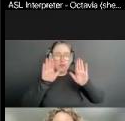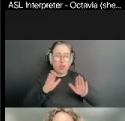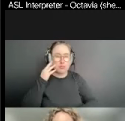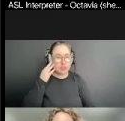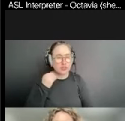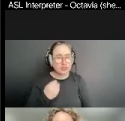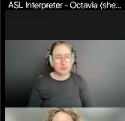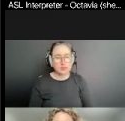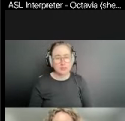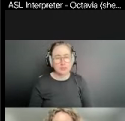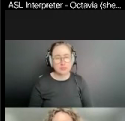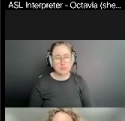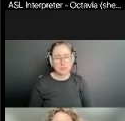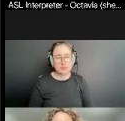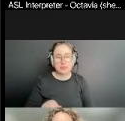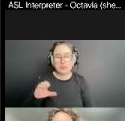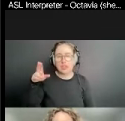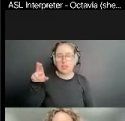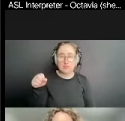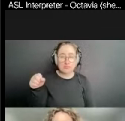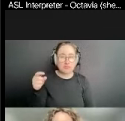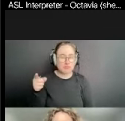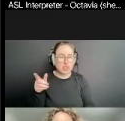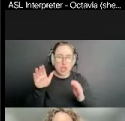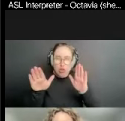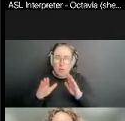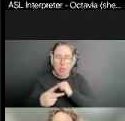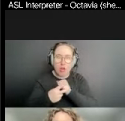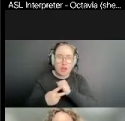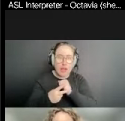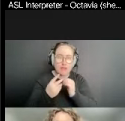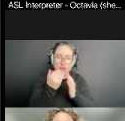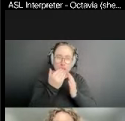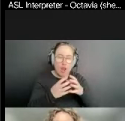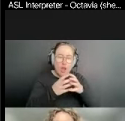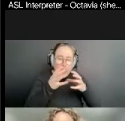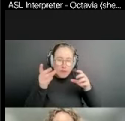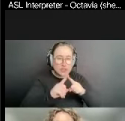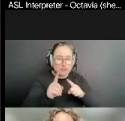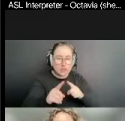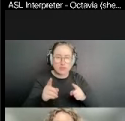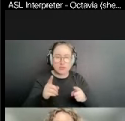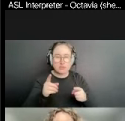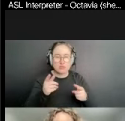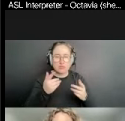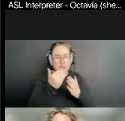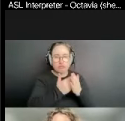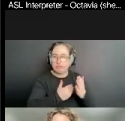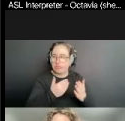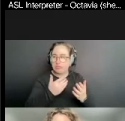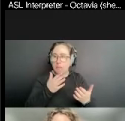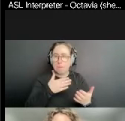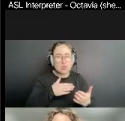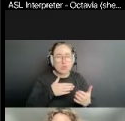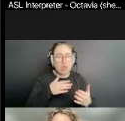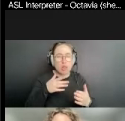it's really been a wonderful experience. Yes, it's an incredible archive. There's so much footage of musical performances. I mean, I work in music. South